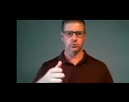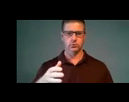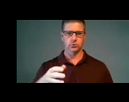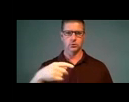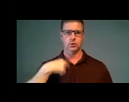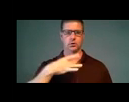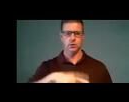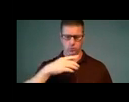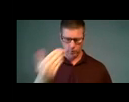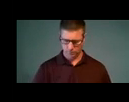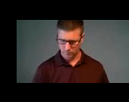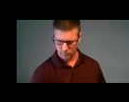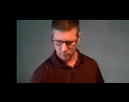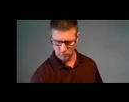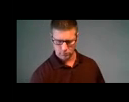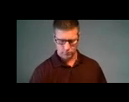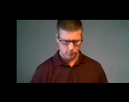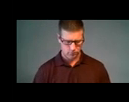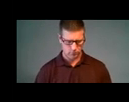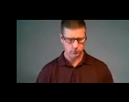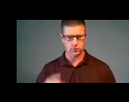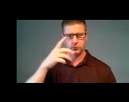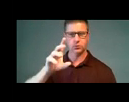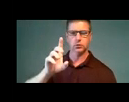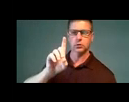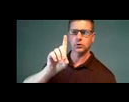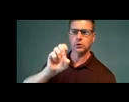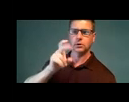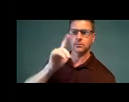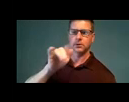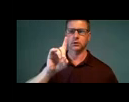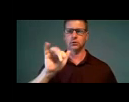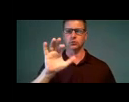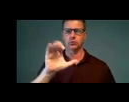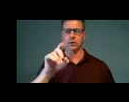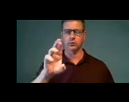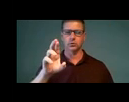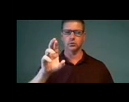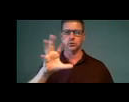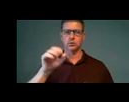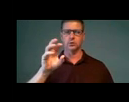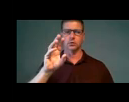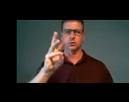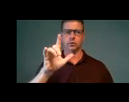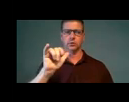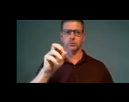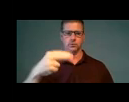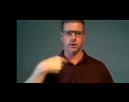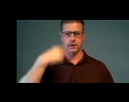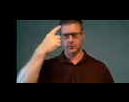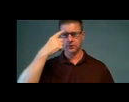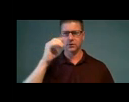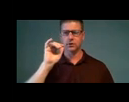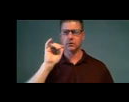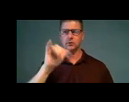like to welcome you on behalf of Executive Director Greg Flistrom and Chairman Sam Williamson. I do believe that Chairman